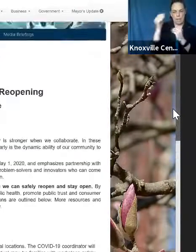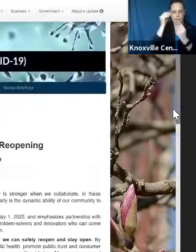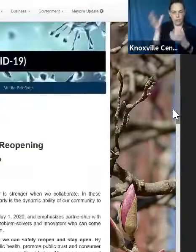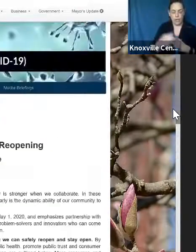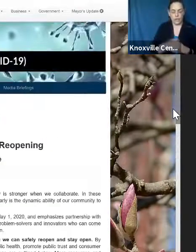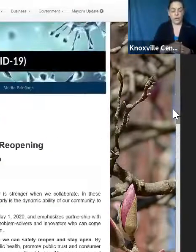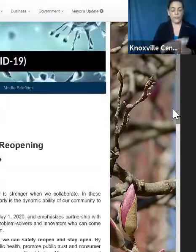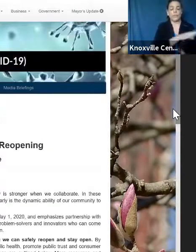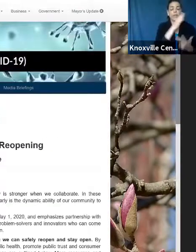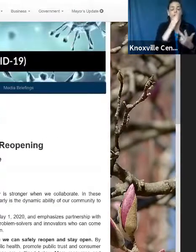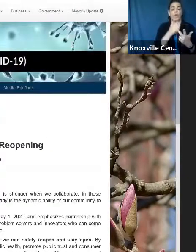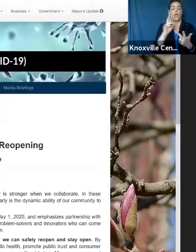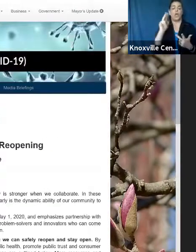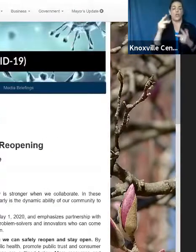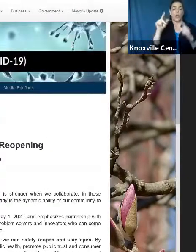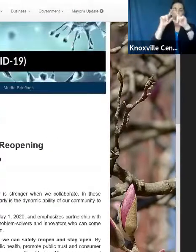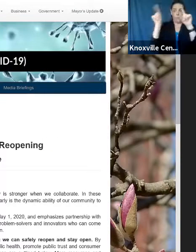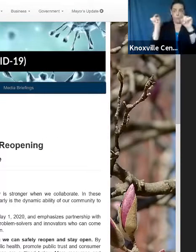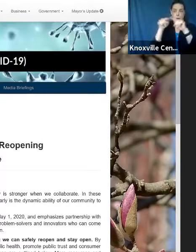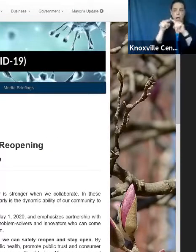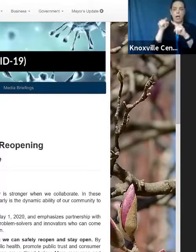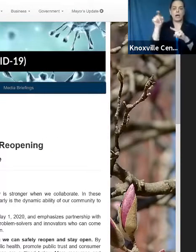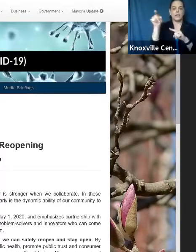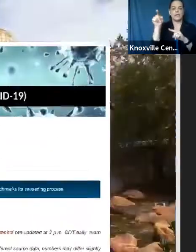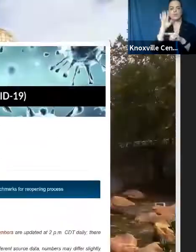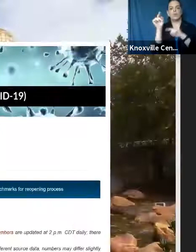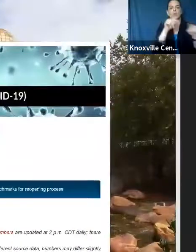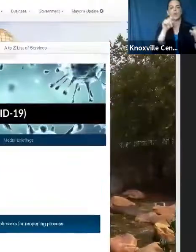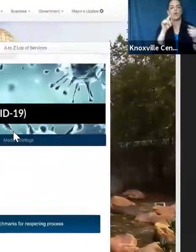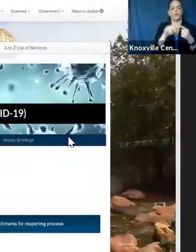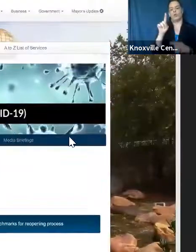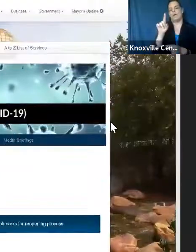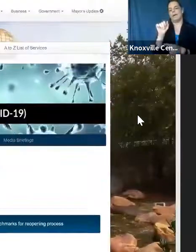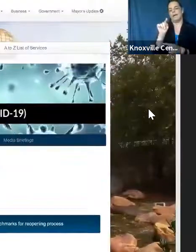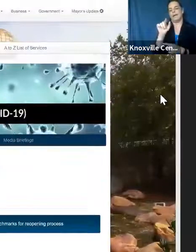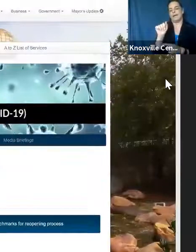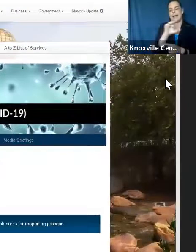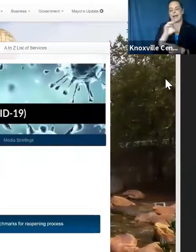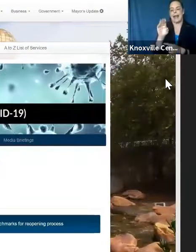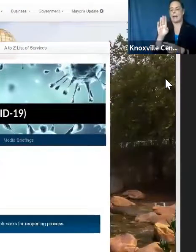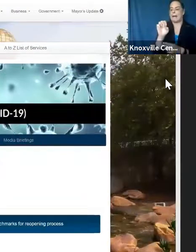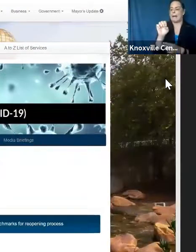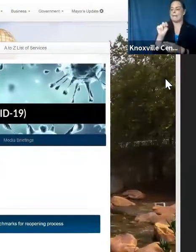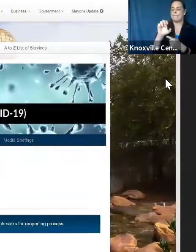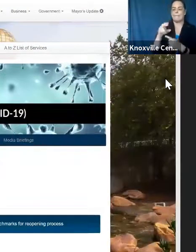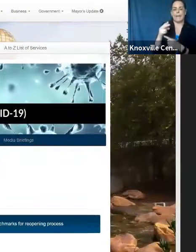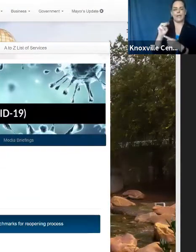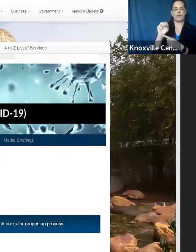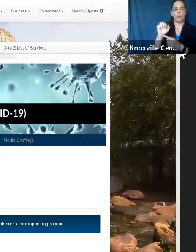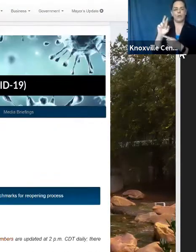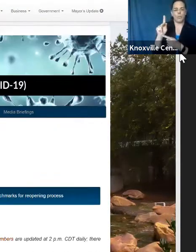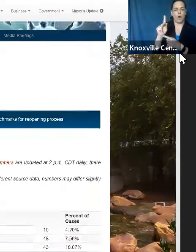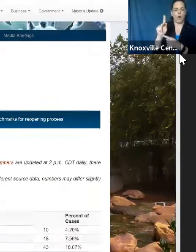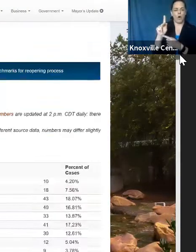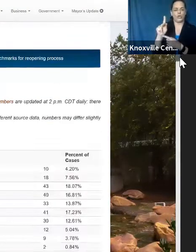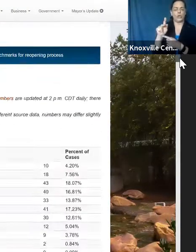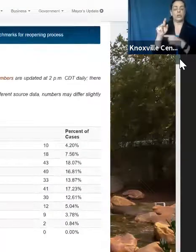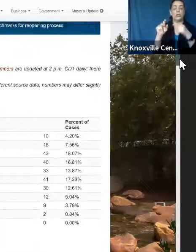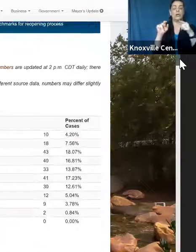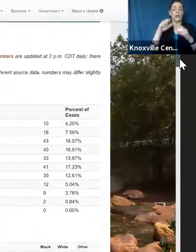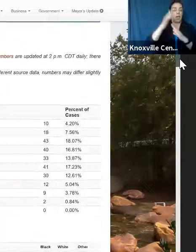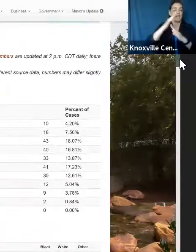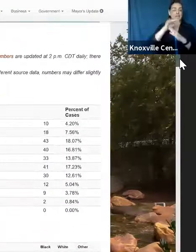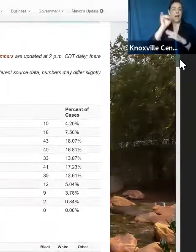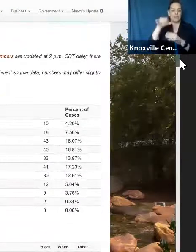On our reopening page, will take you to our data and benchmarks page. At the top of this page is the data that we have